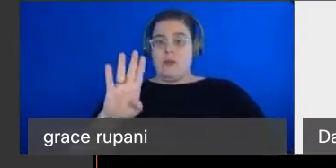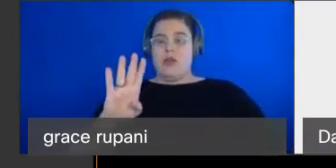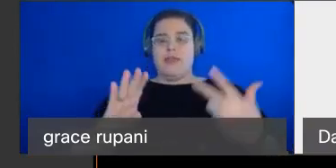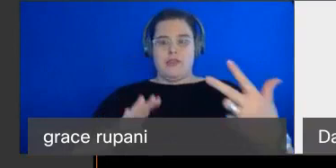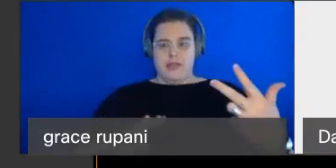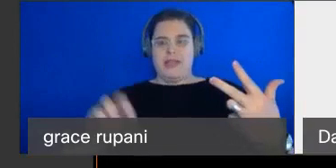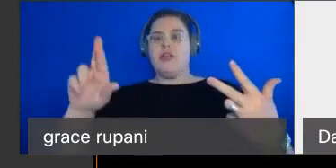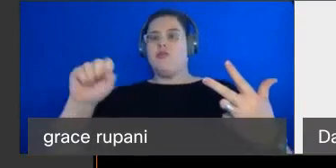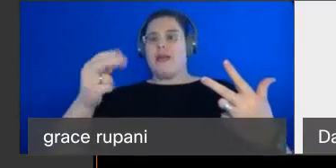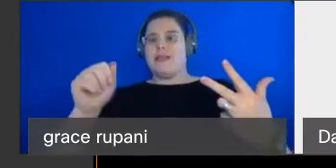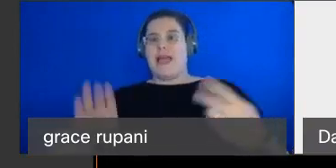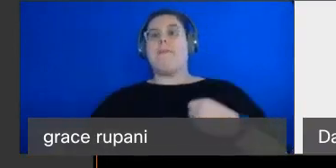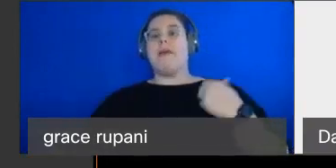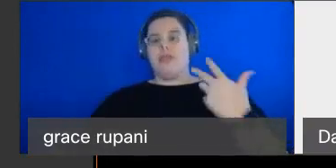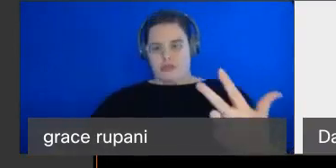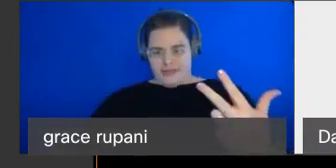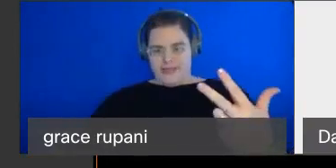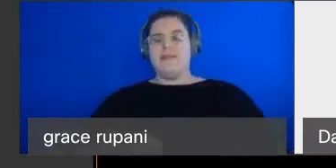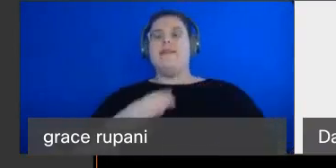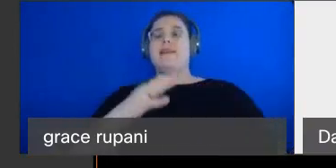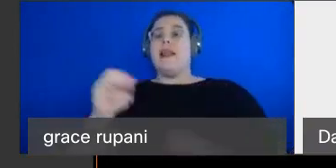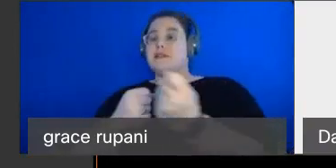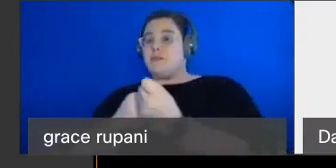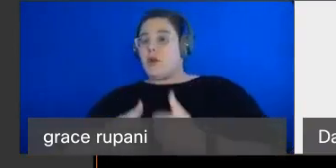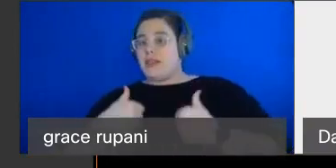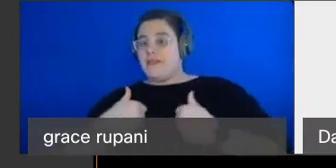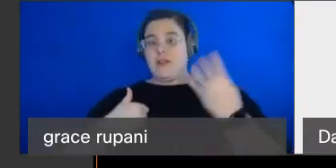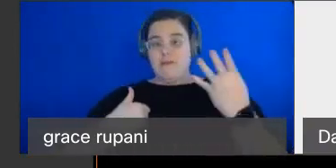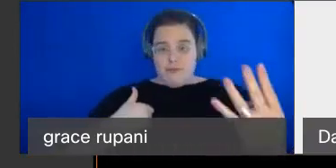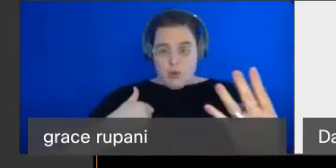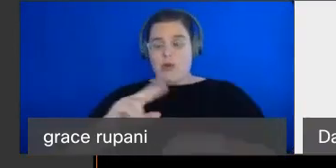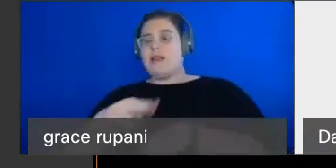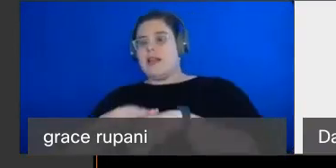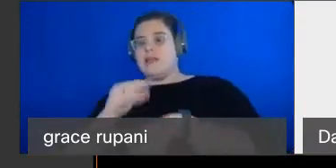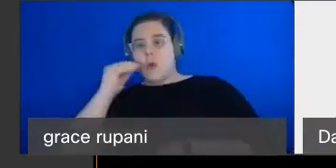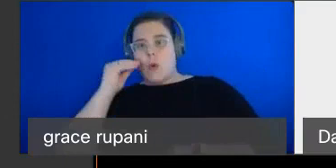ResHab, 4 in supported living, and 1 in a natural home.